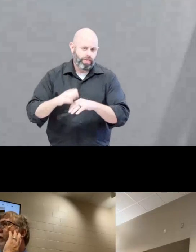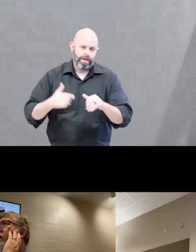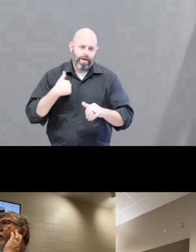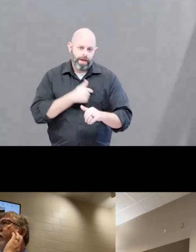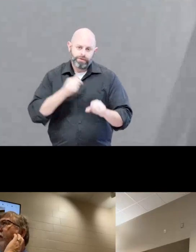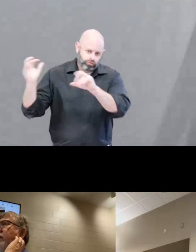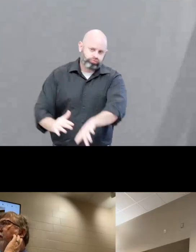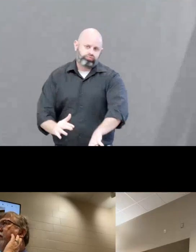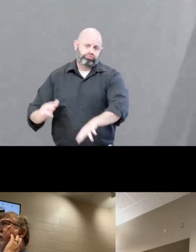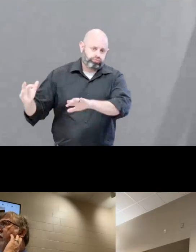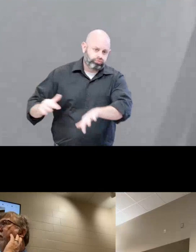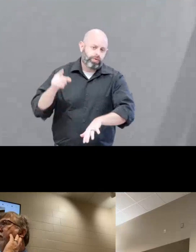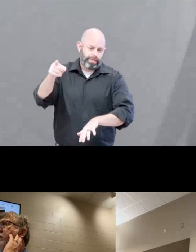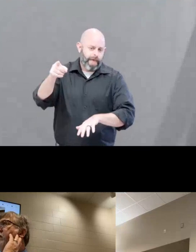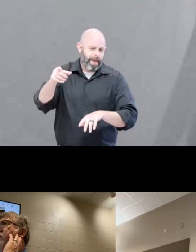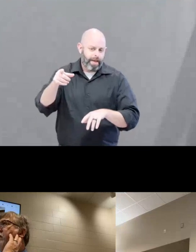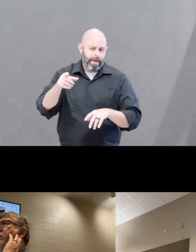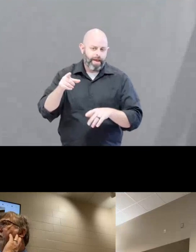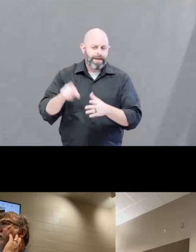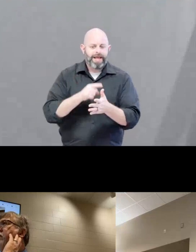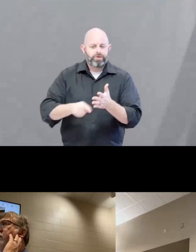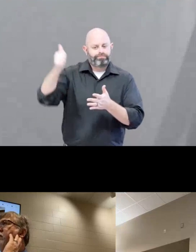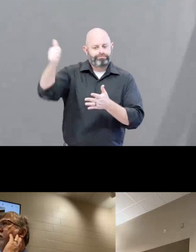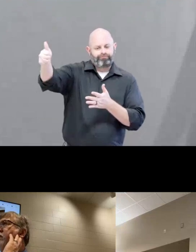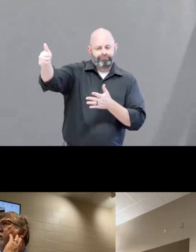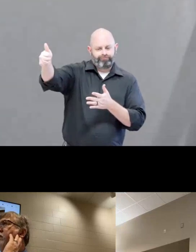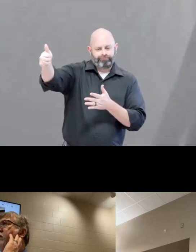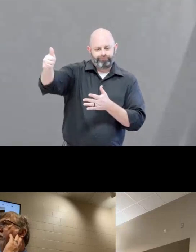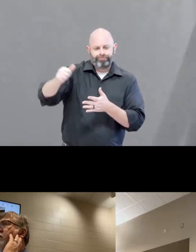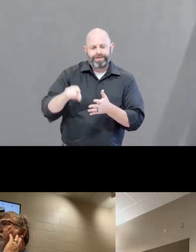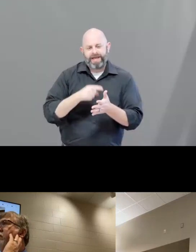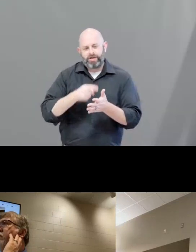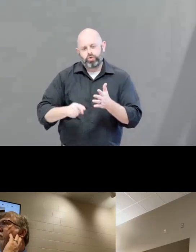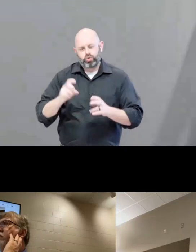did. So they were actually the ones that canceled it.